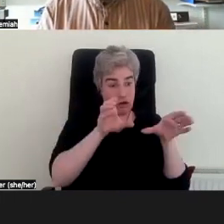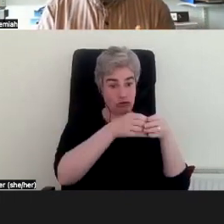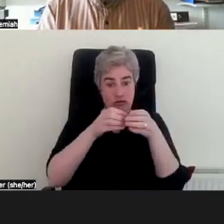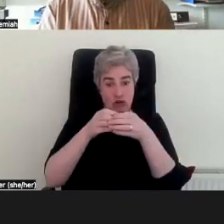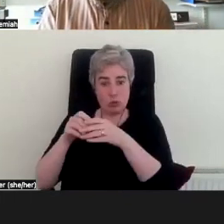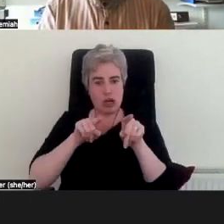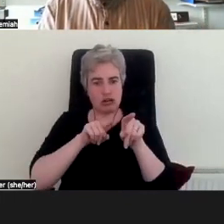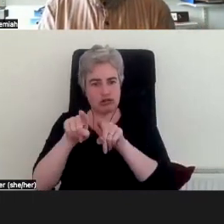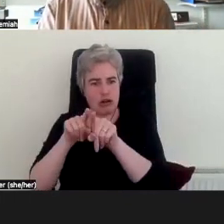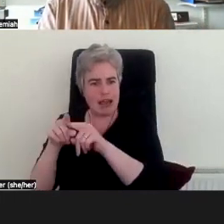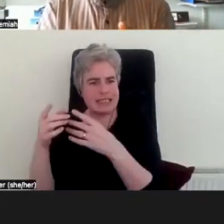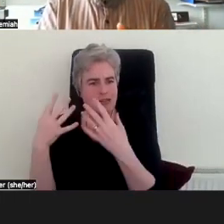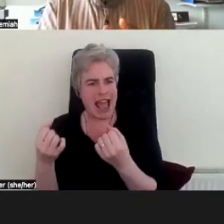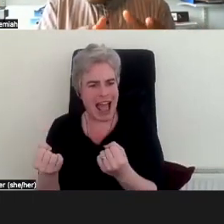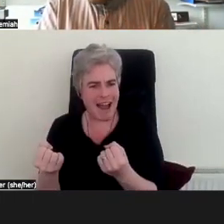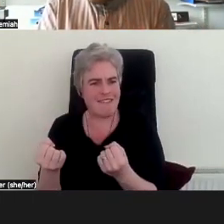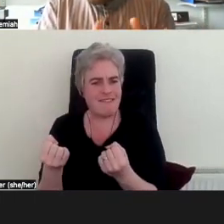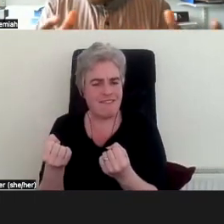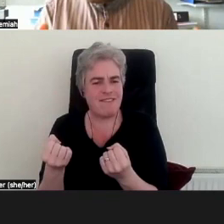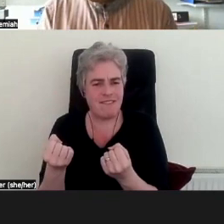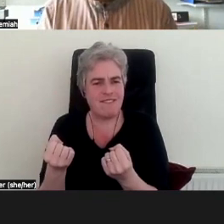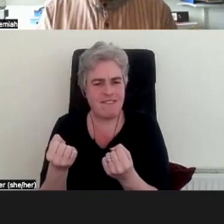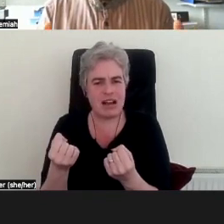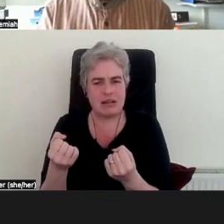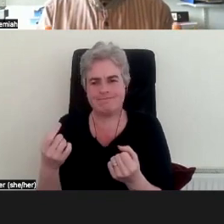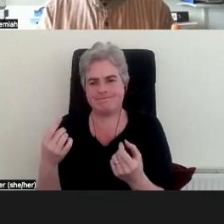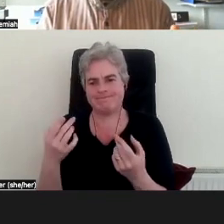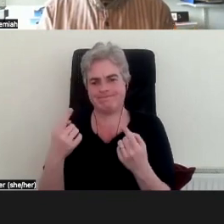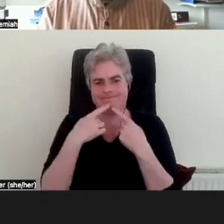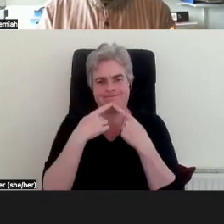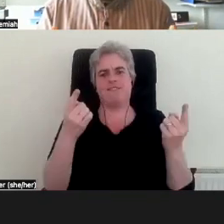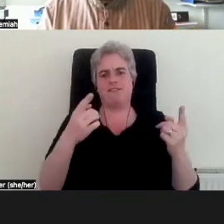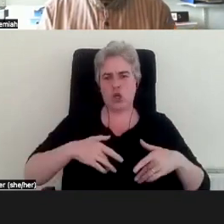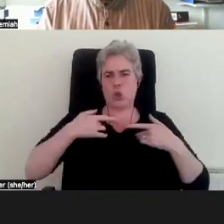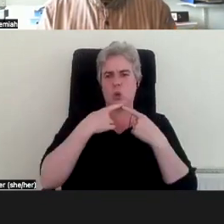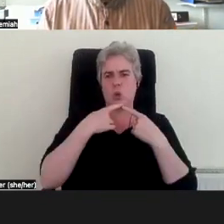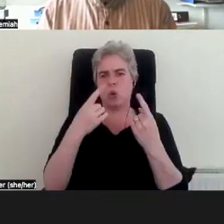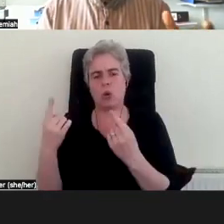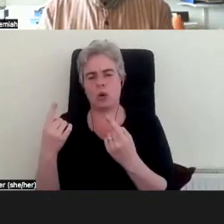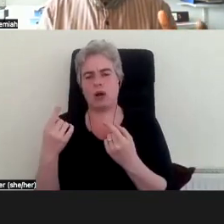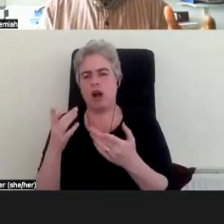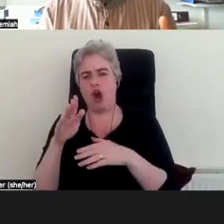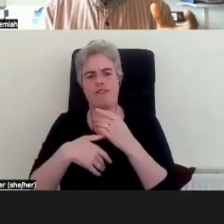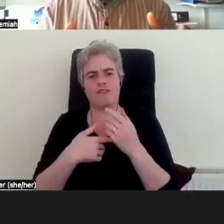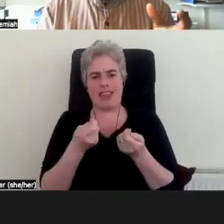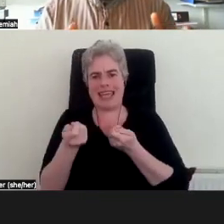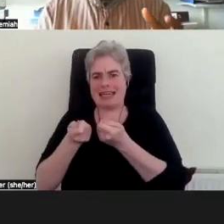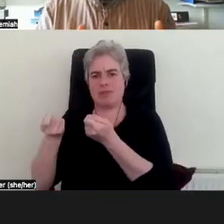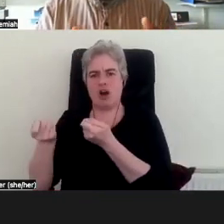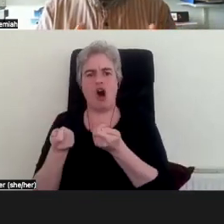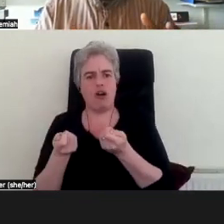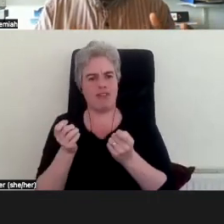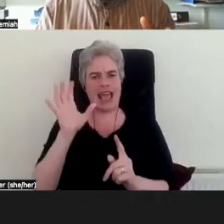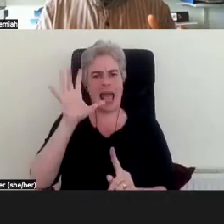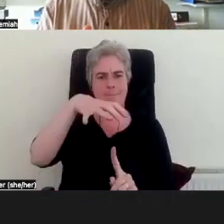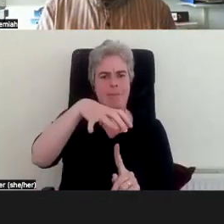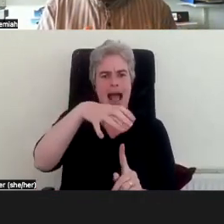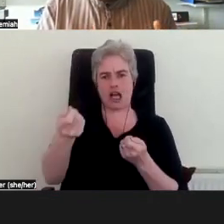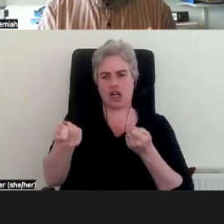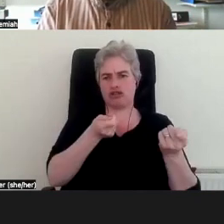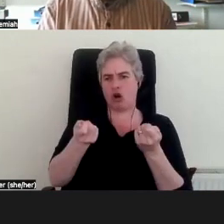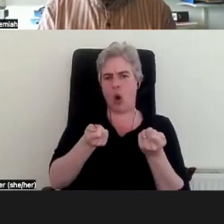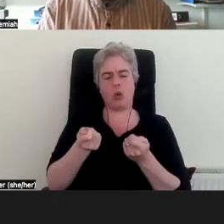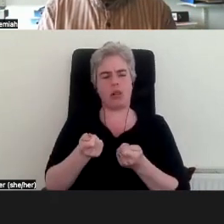trying to have a say within the administration of the empire. Therefore, sectarianism was very much at